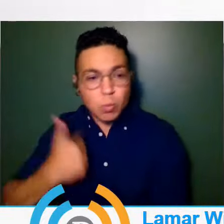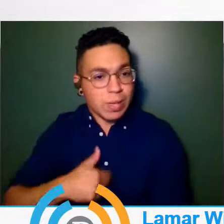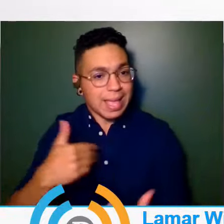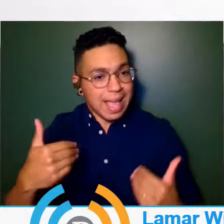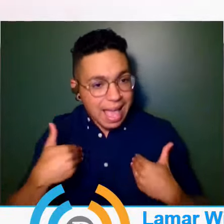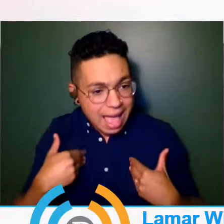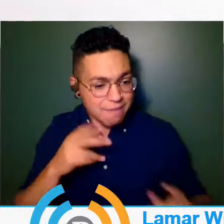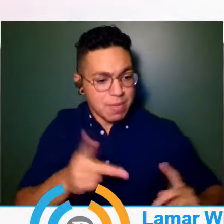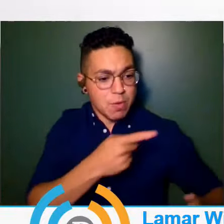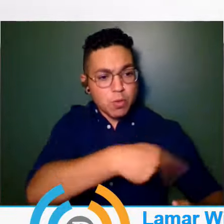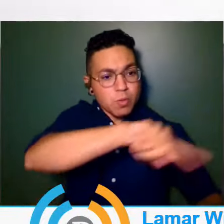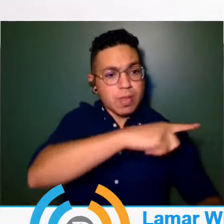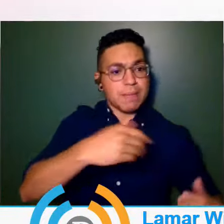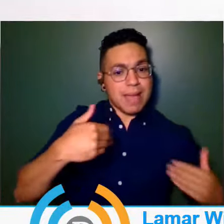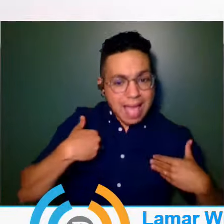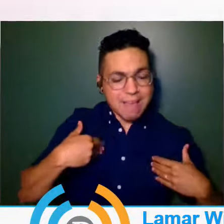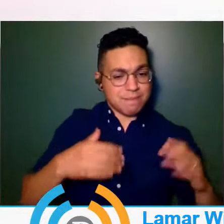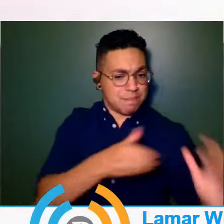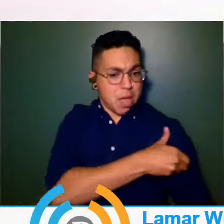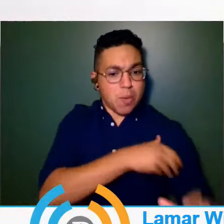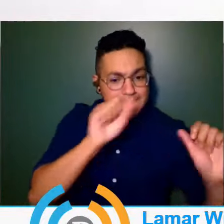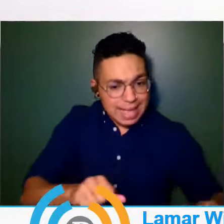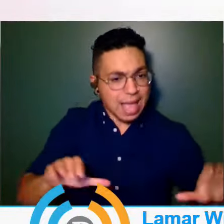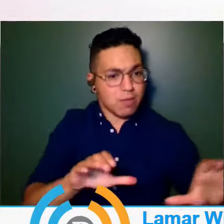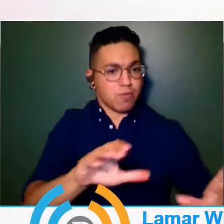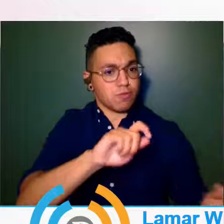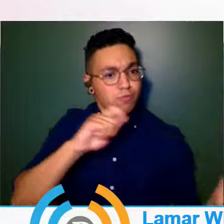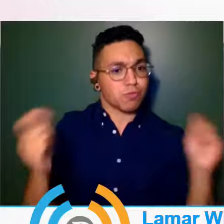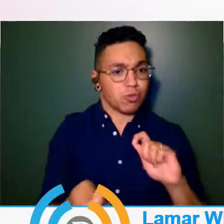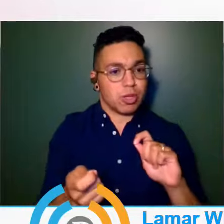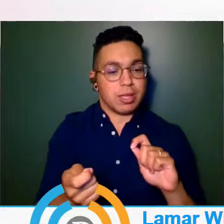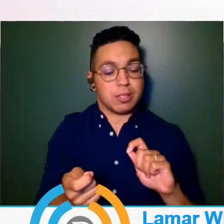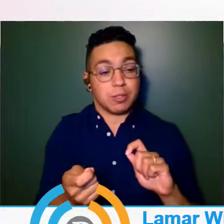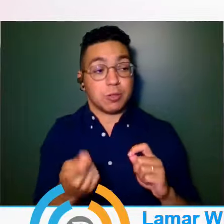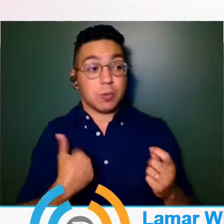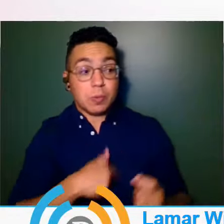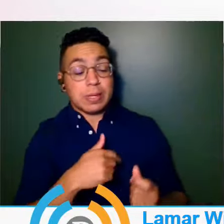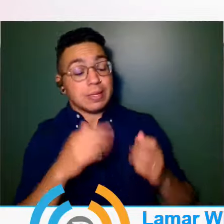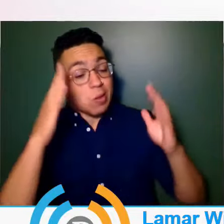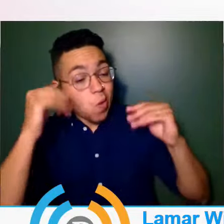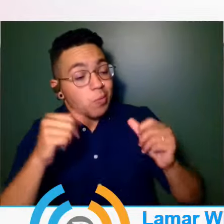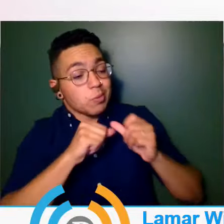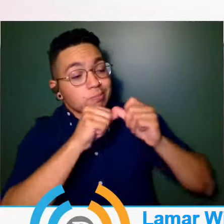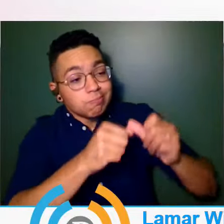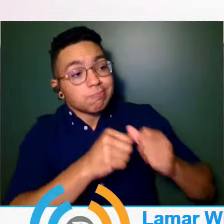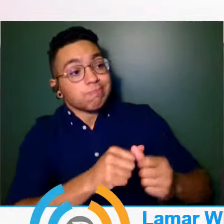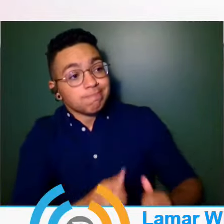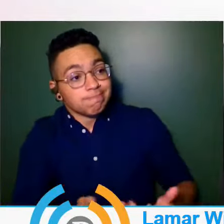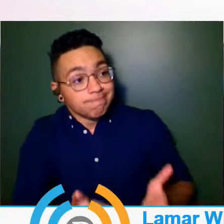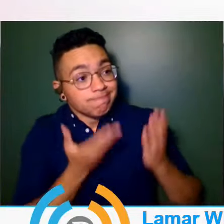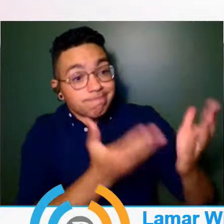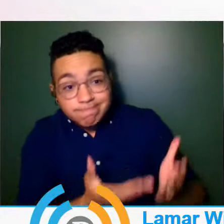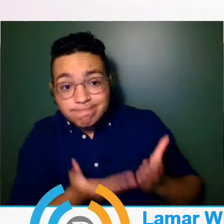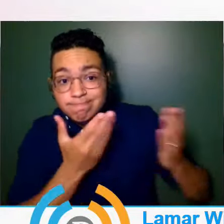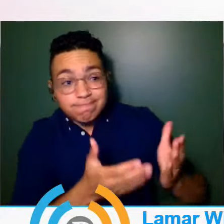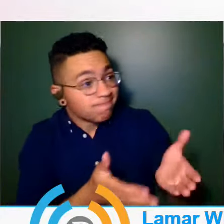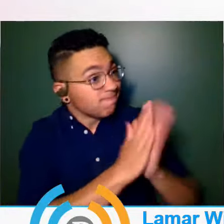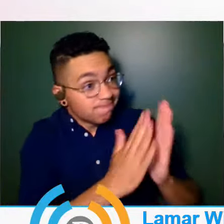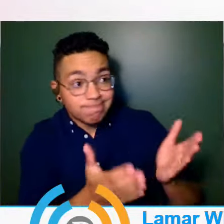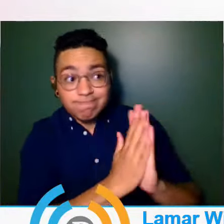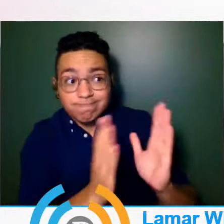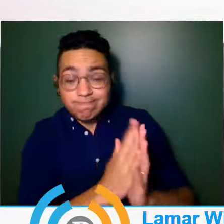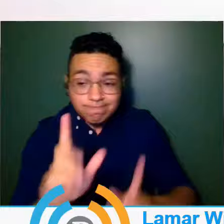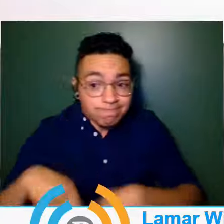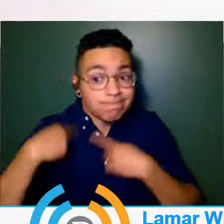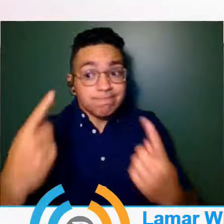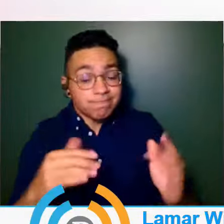that have the power to act. And so we're hoping that we can continue to shed light on those asks that have been out.